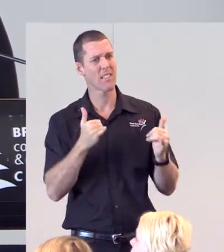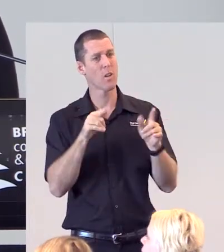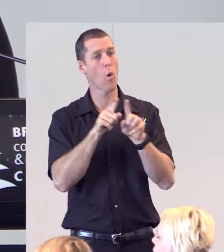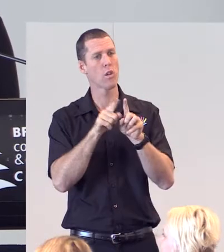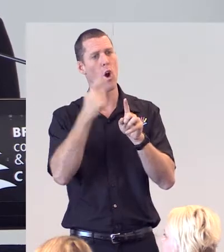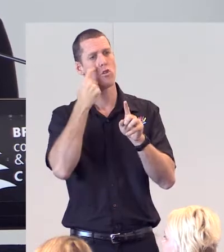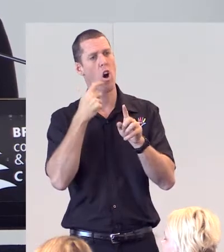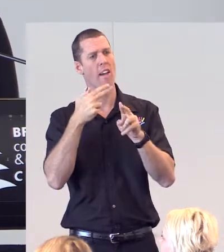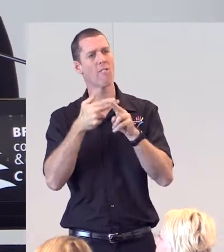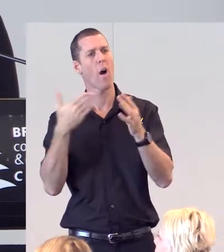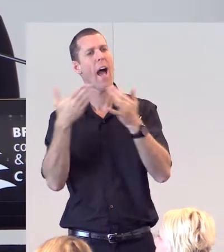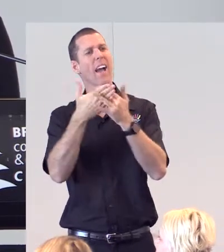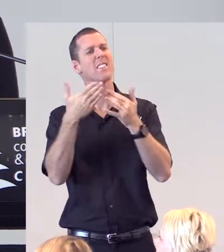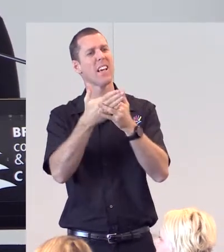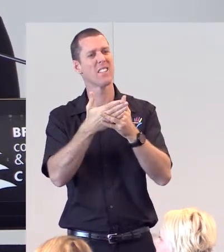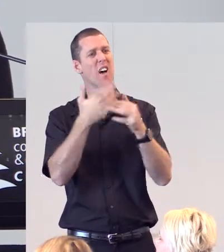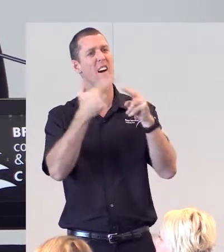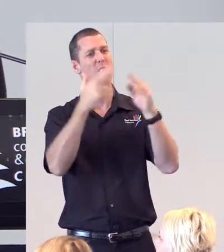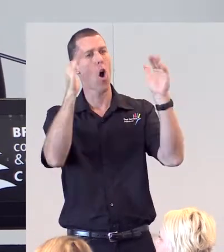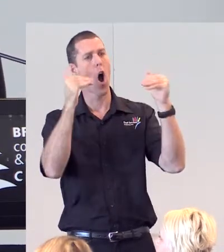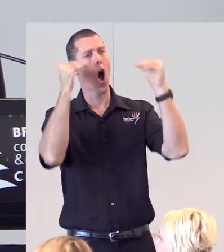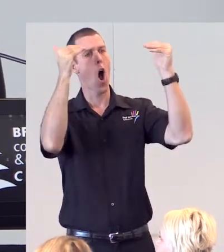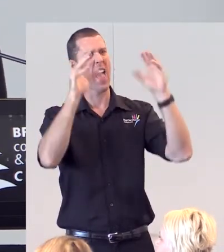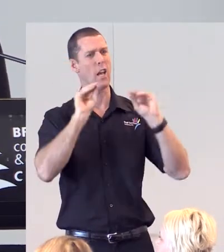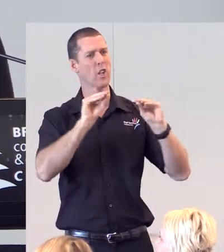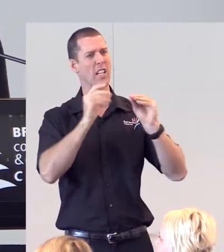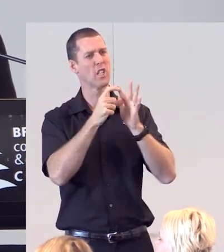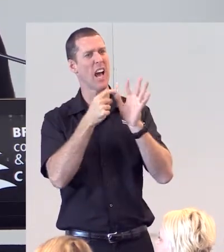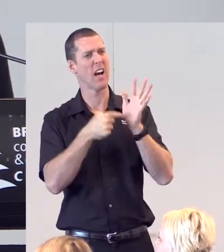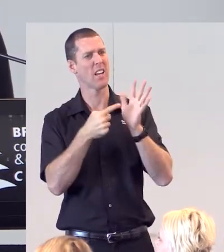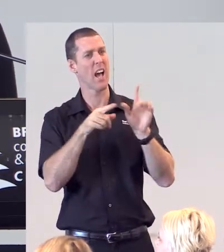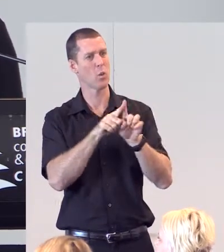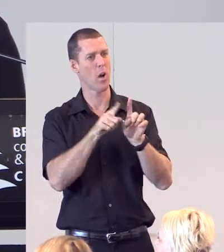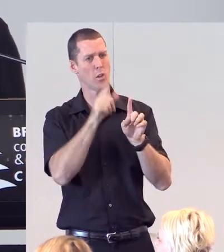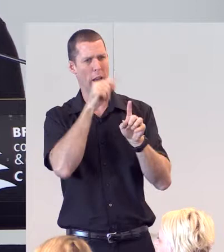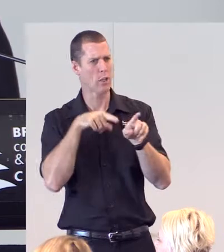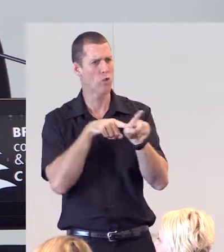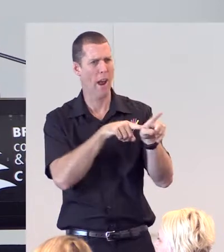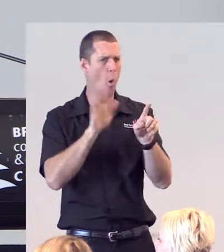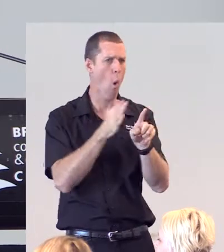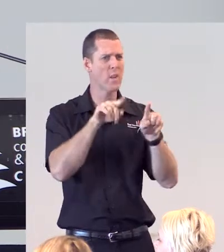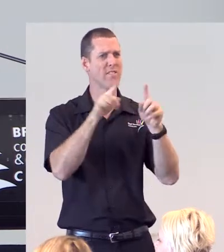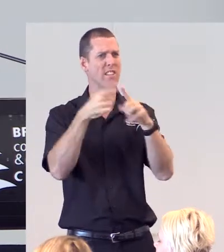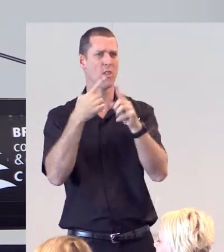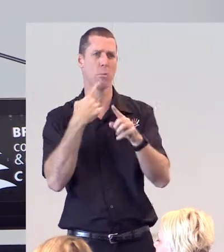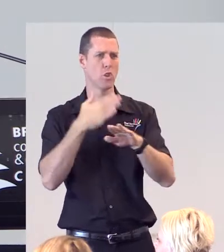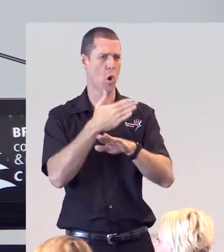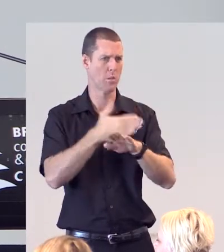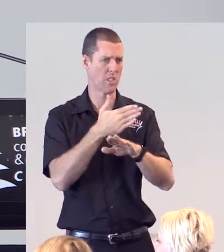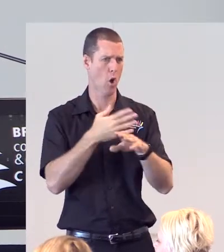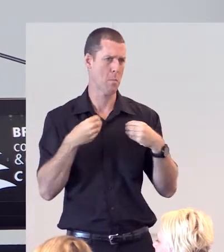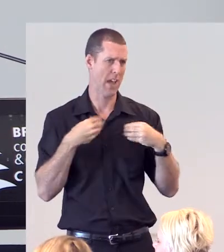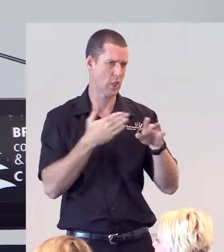getting access to higher education data as well so that we can track all occupations.